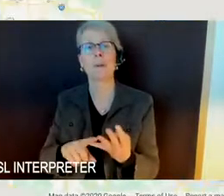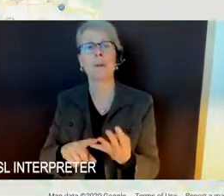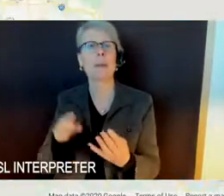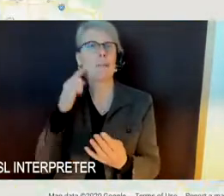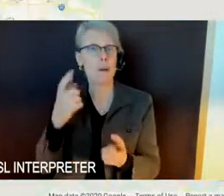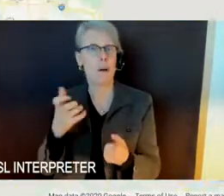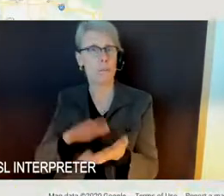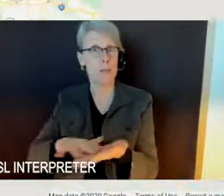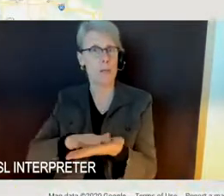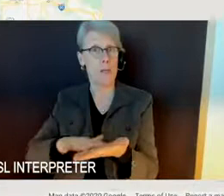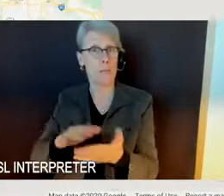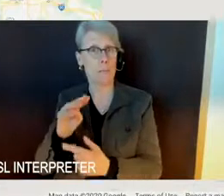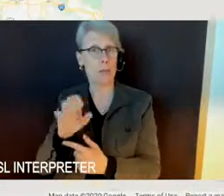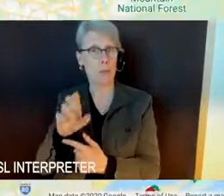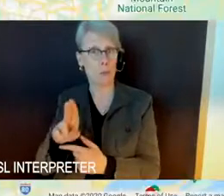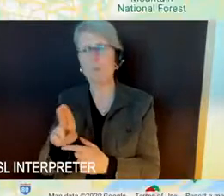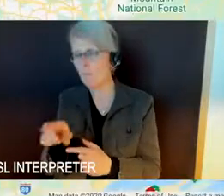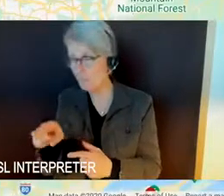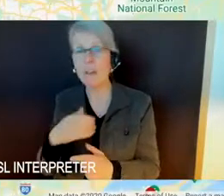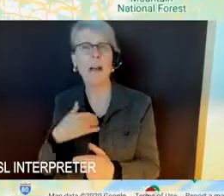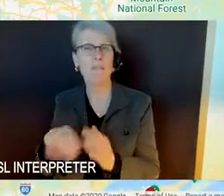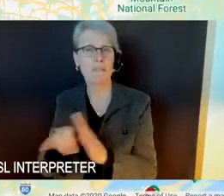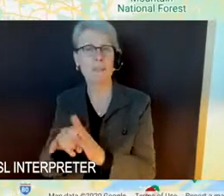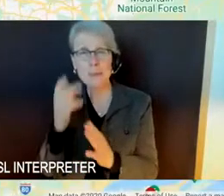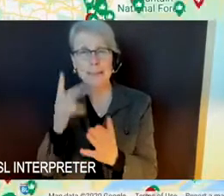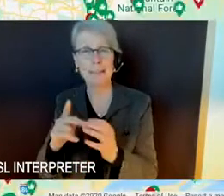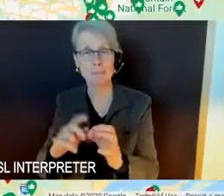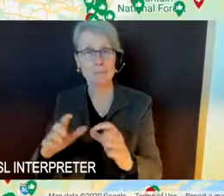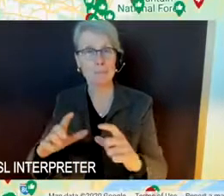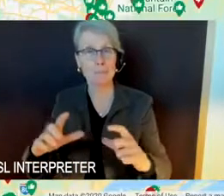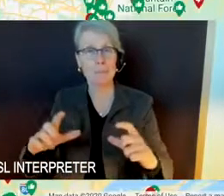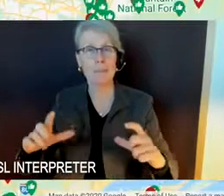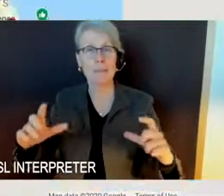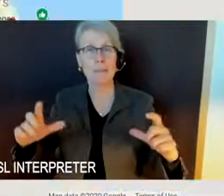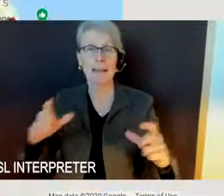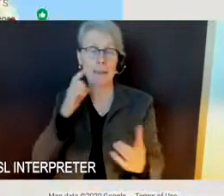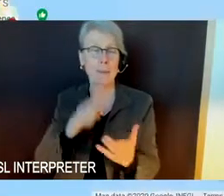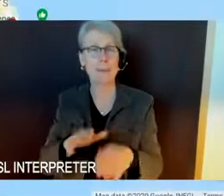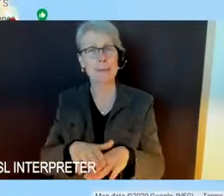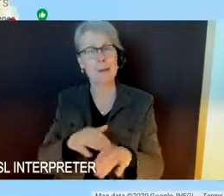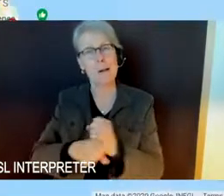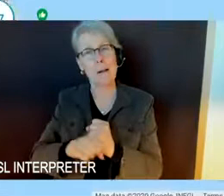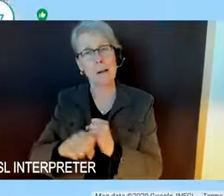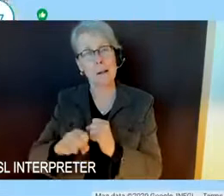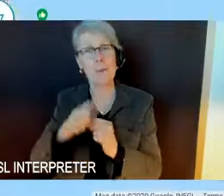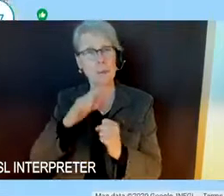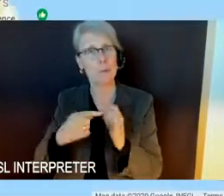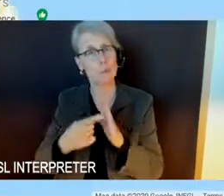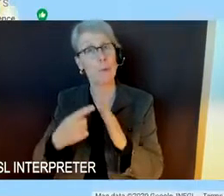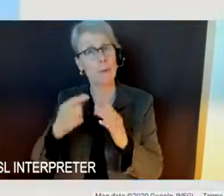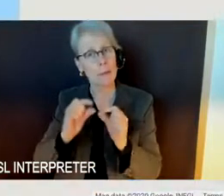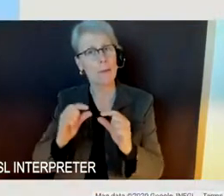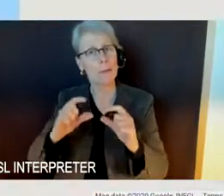might actually access a Braille menu in a restaurant, for example. And hopefully you're following along the screen as I zoom out pretty slowly right